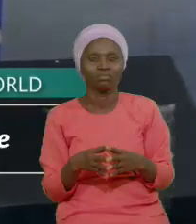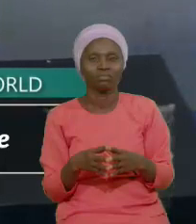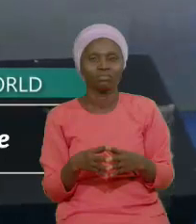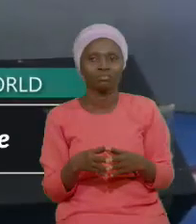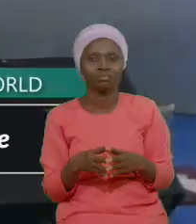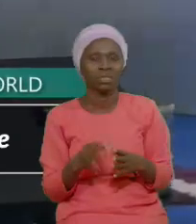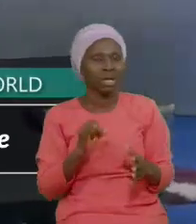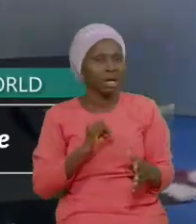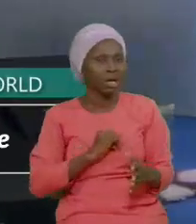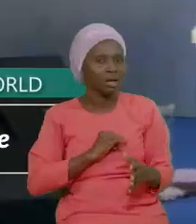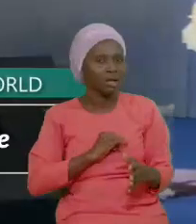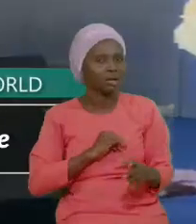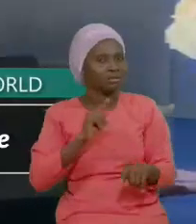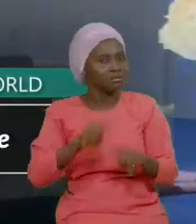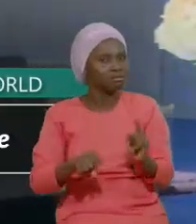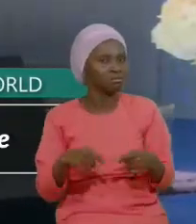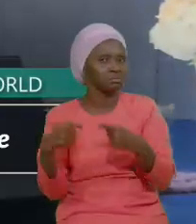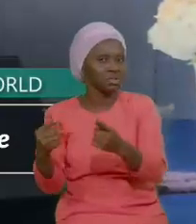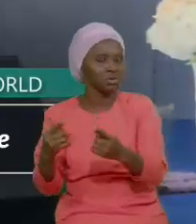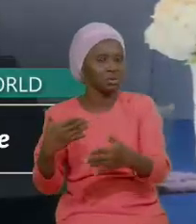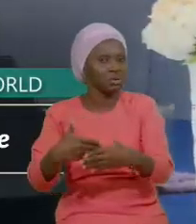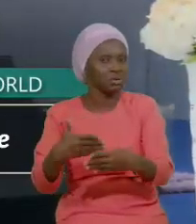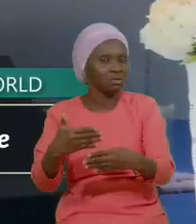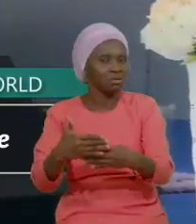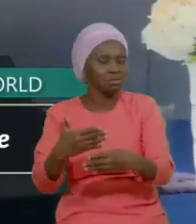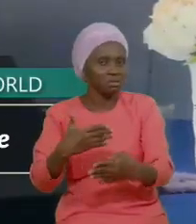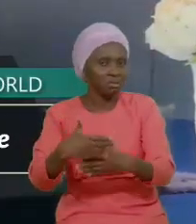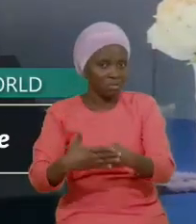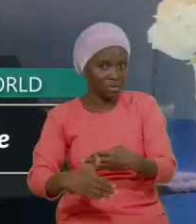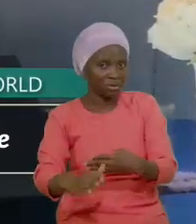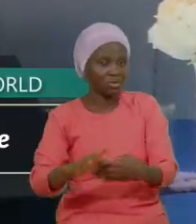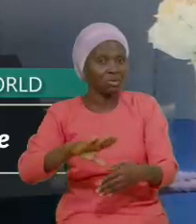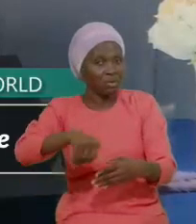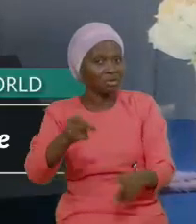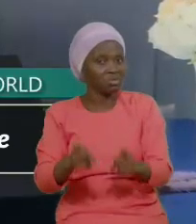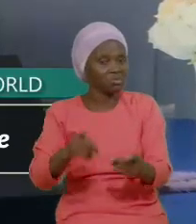I couldn't go beyond all the people around me.